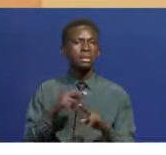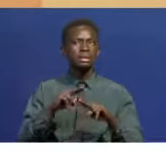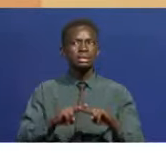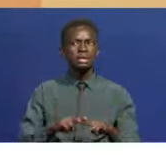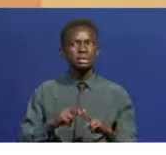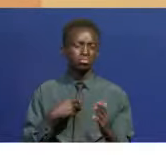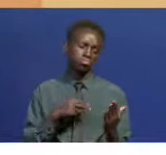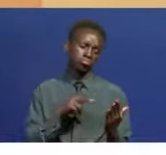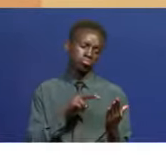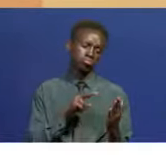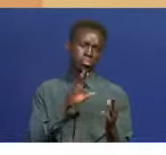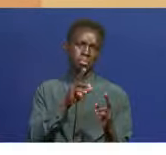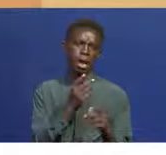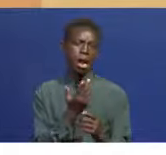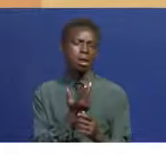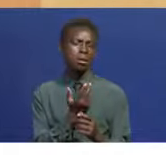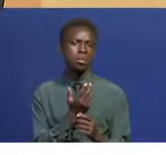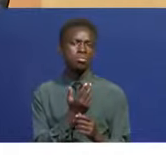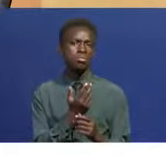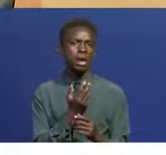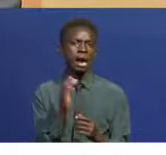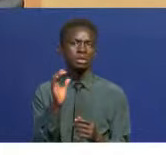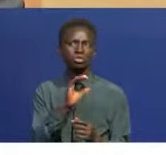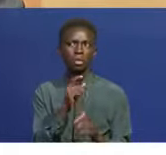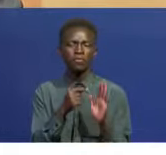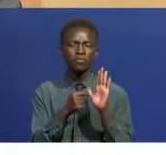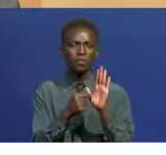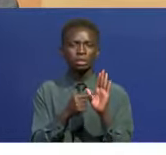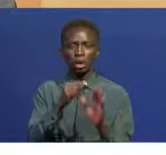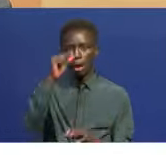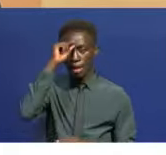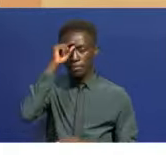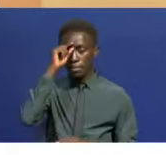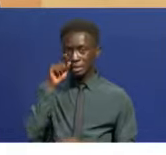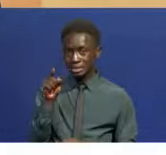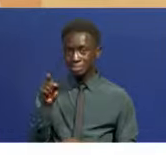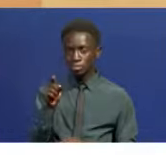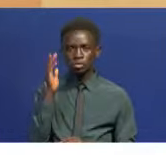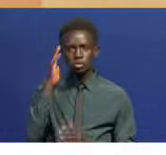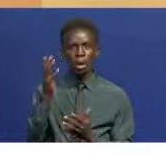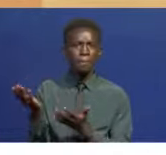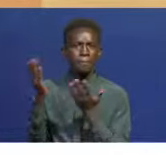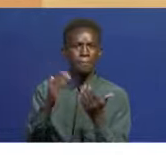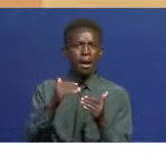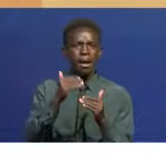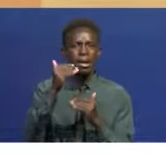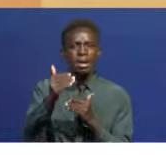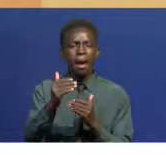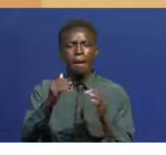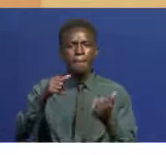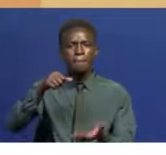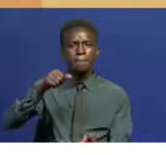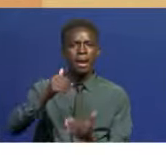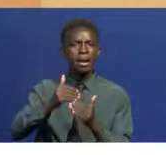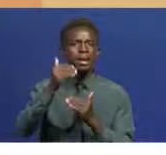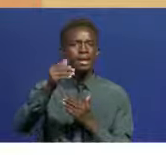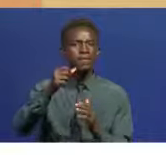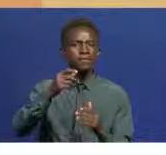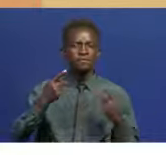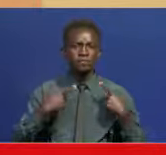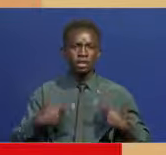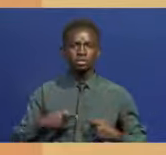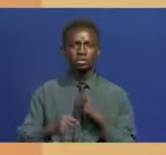and look at the budget cycle of your client. For example, the government is going to come up with the budget, the next budget in the next fiscal year from the month of July. How do